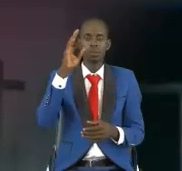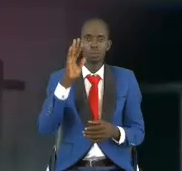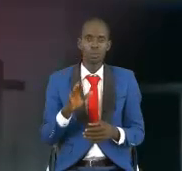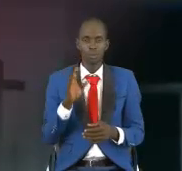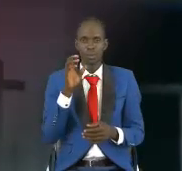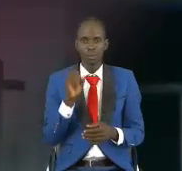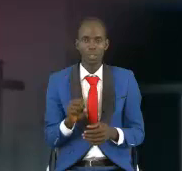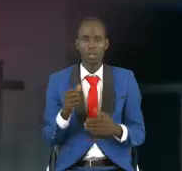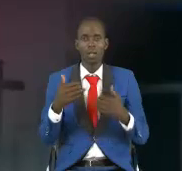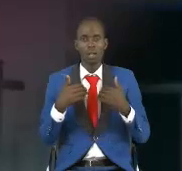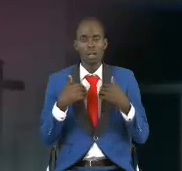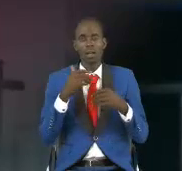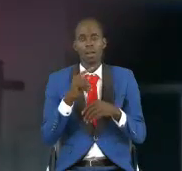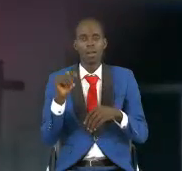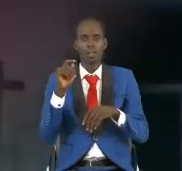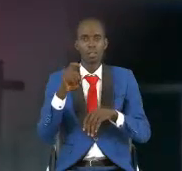By